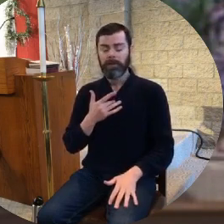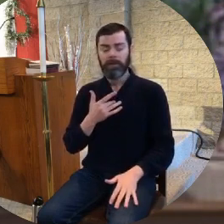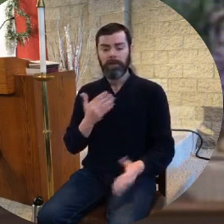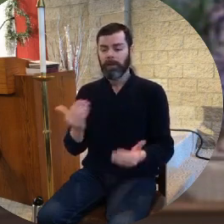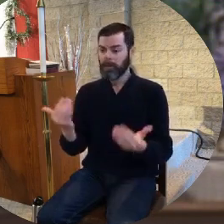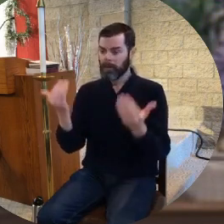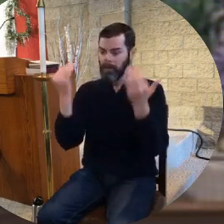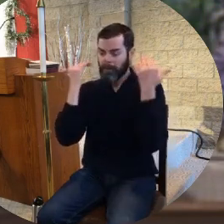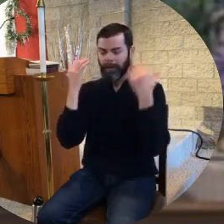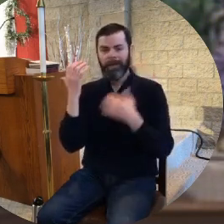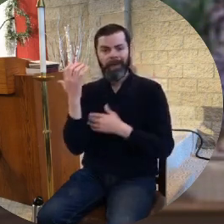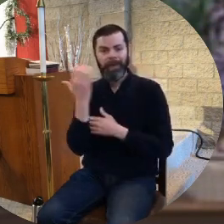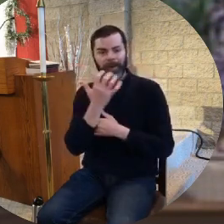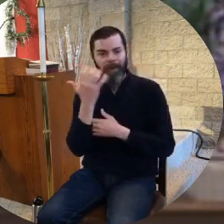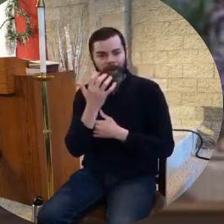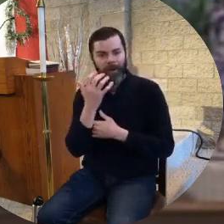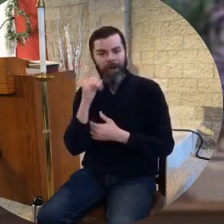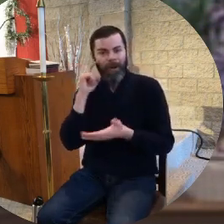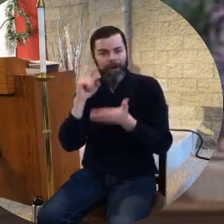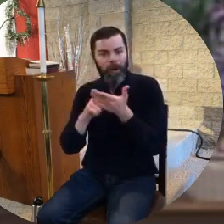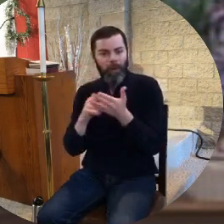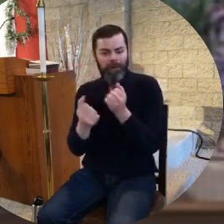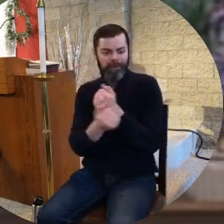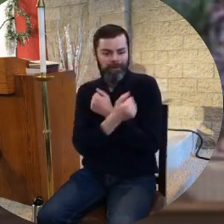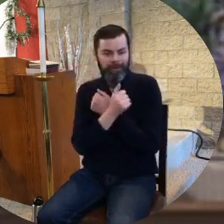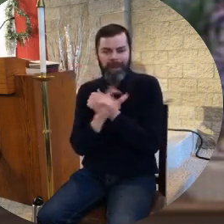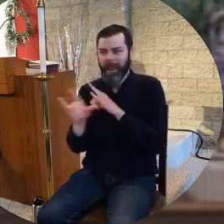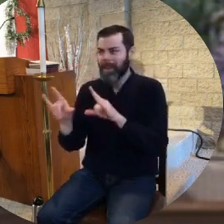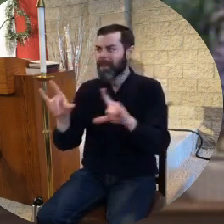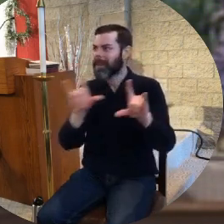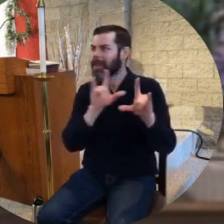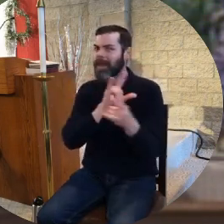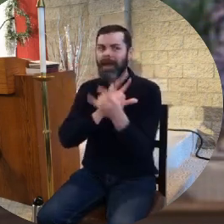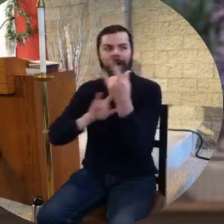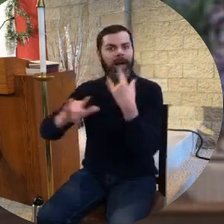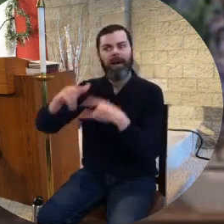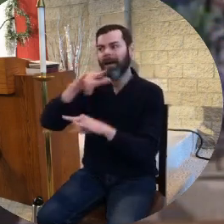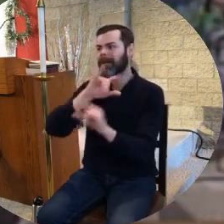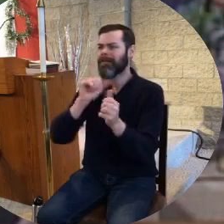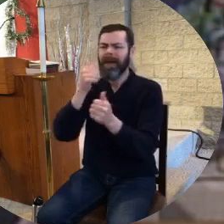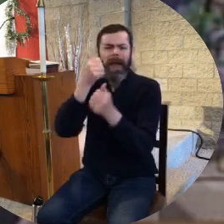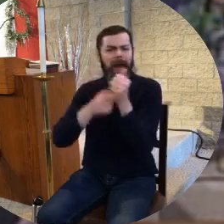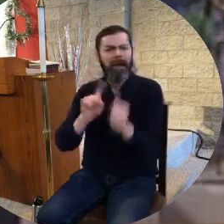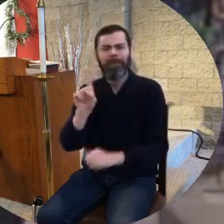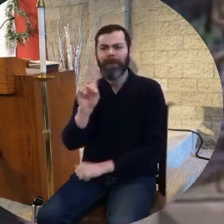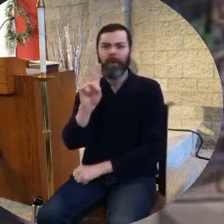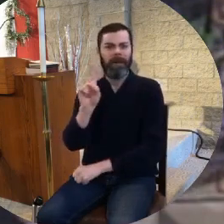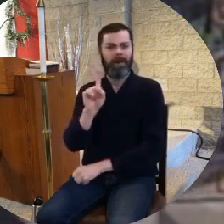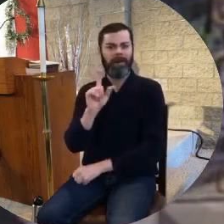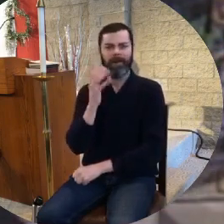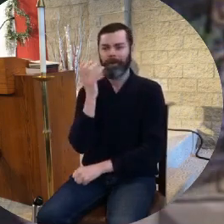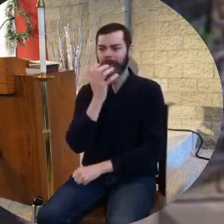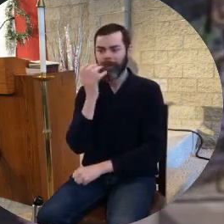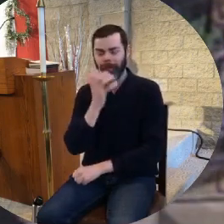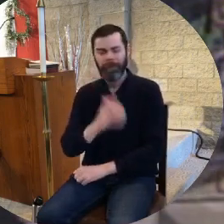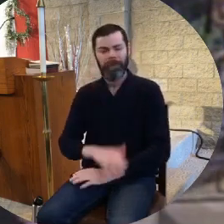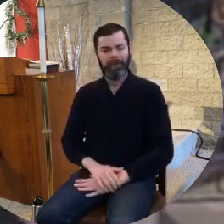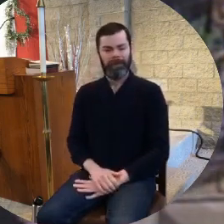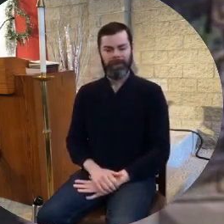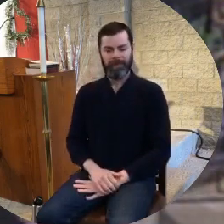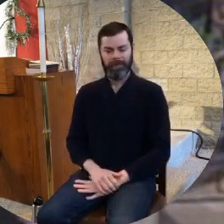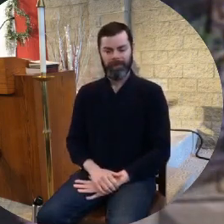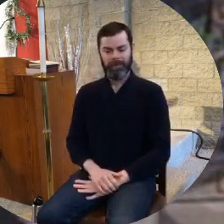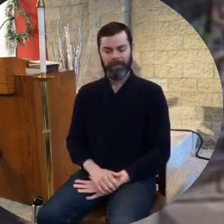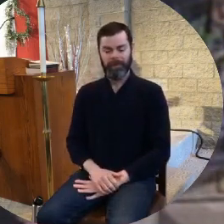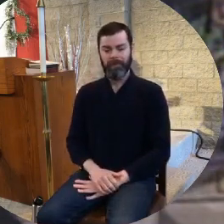everywhere. You wonder how it had ever escaped you before. And I believe with all my heart that